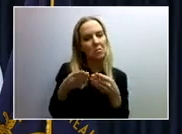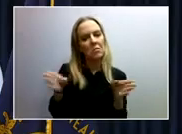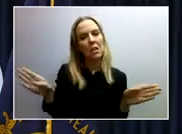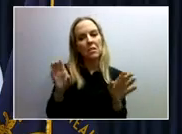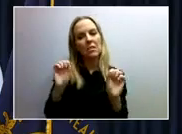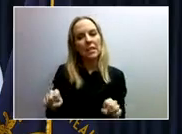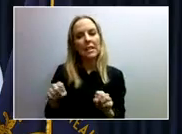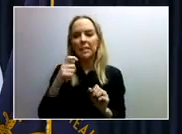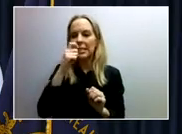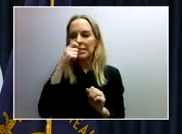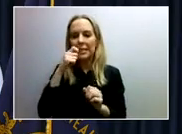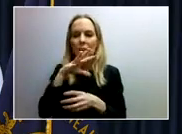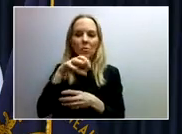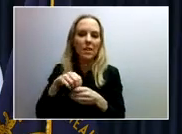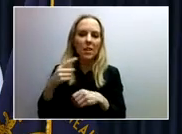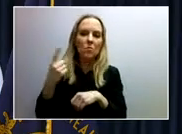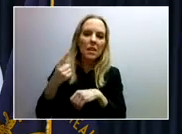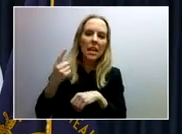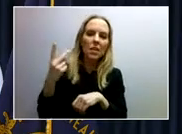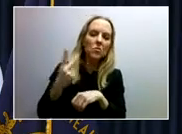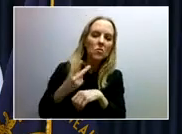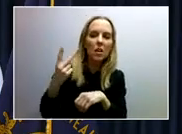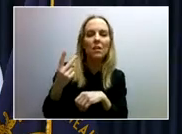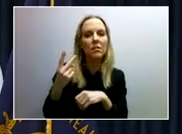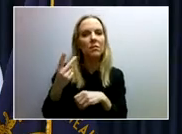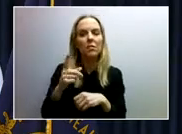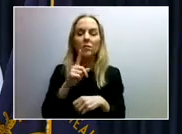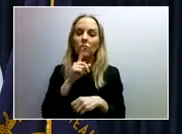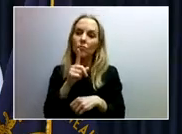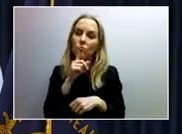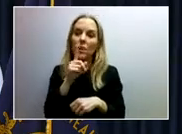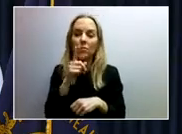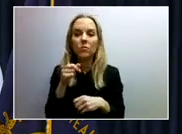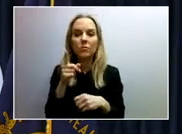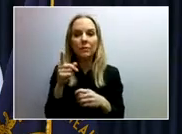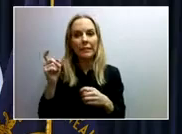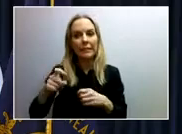a day or so if you're really looking.